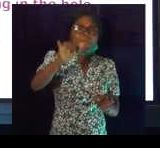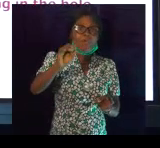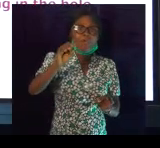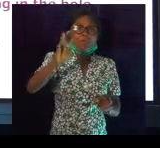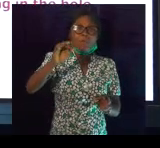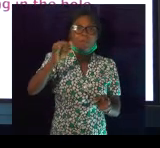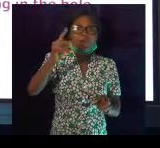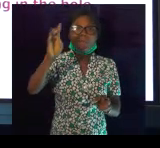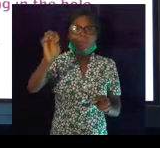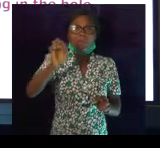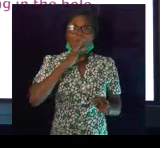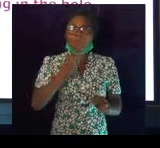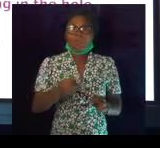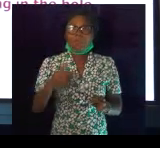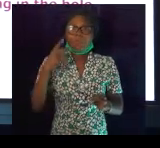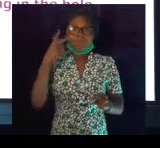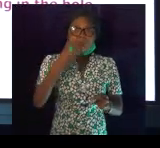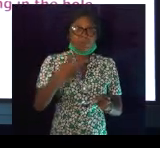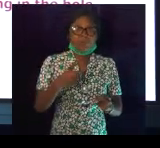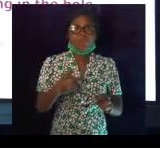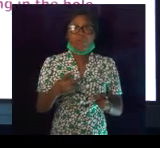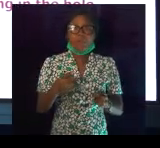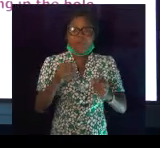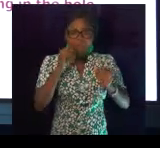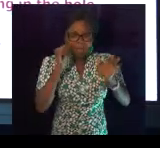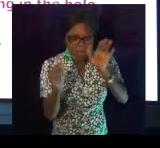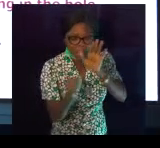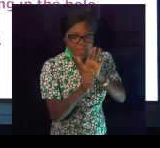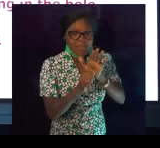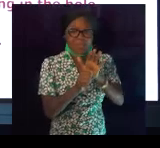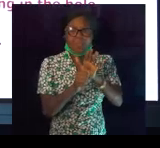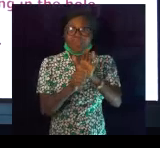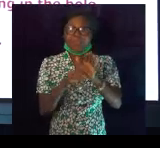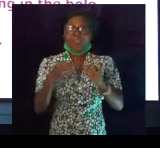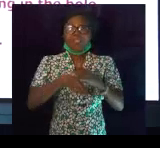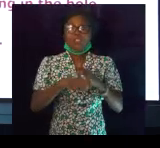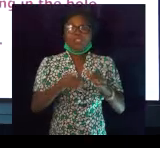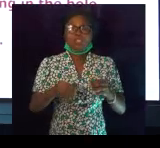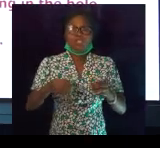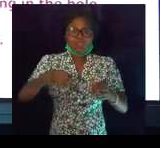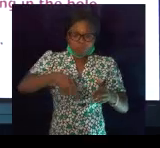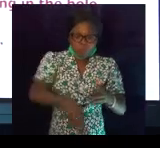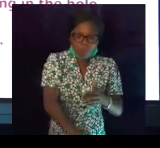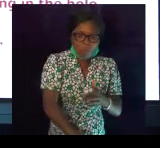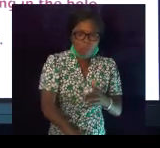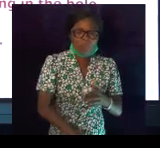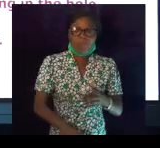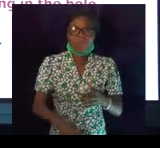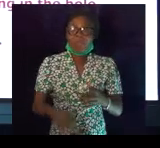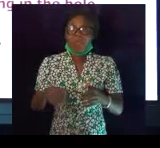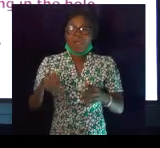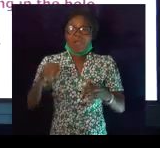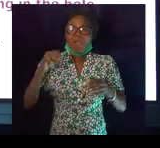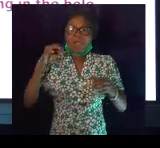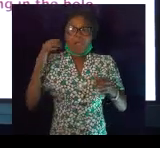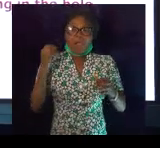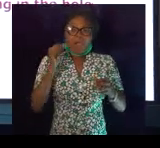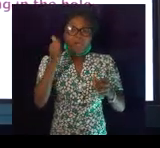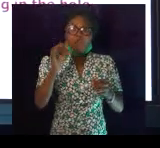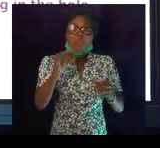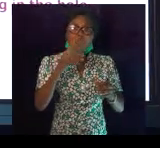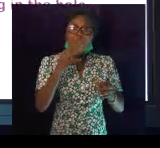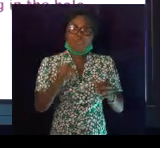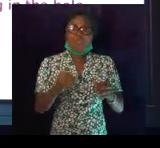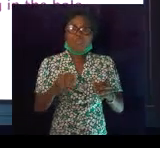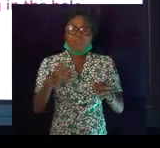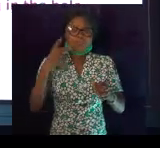Ayomide saw the tortoise hiding in the hole. Ayomide saw the tortoise hiding in the